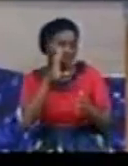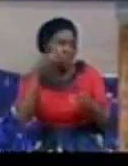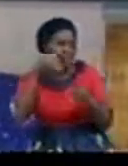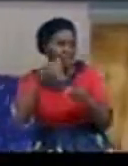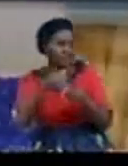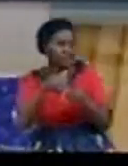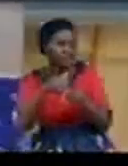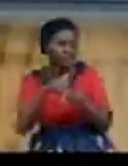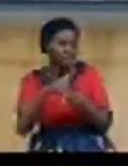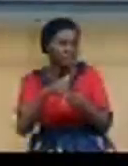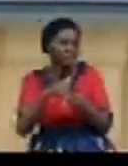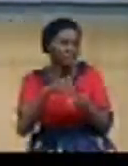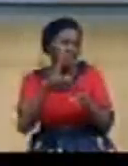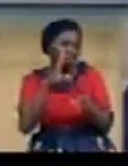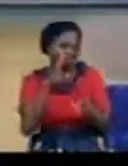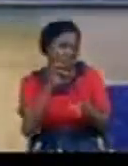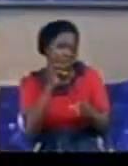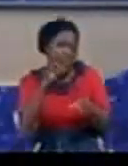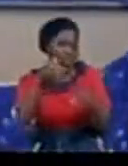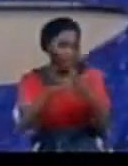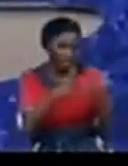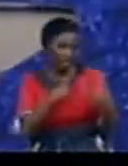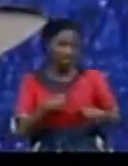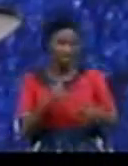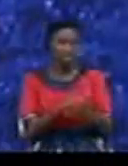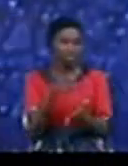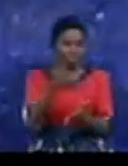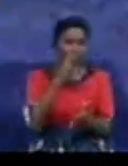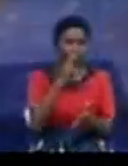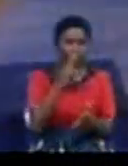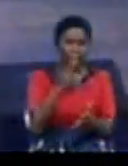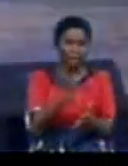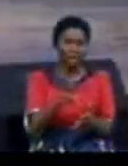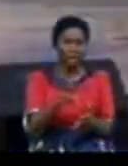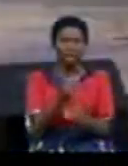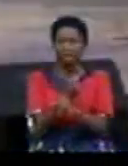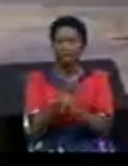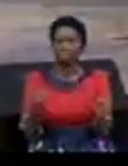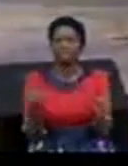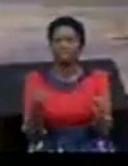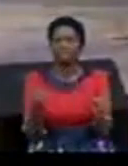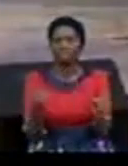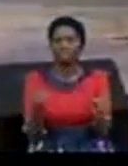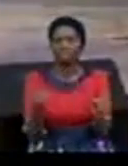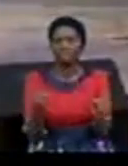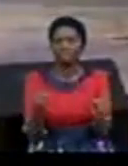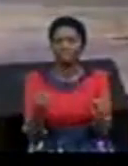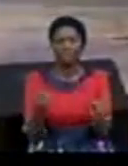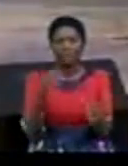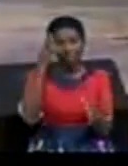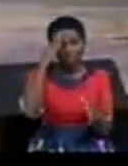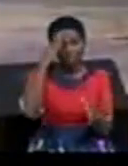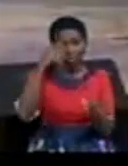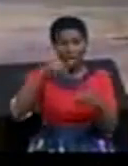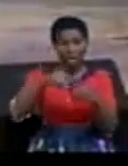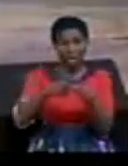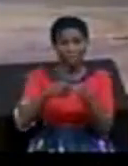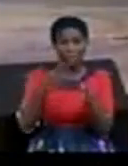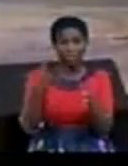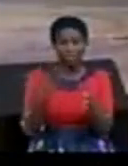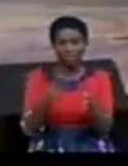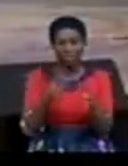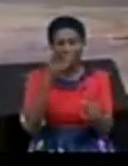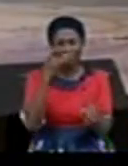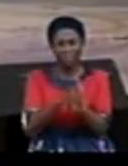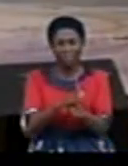thing for sanctification. We come, already we know about the prophecy of Christ. We know about the promise